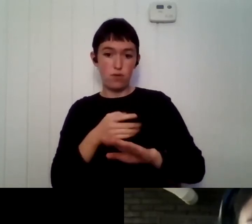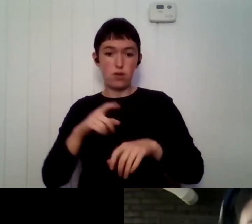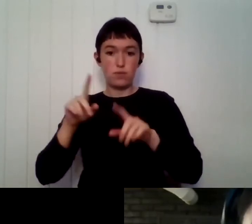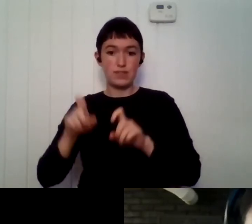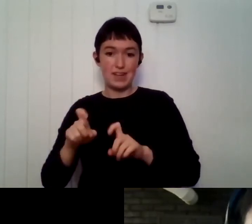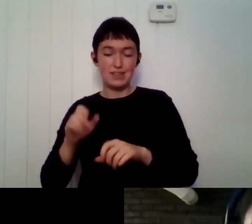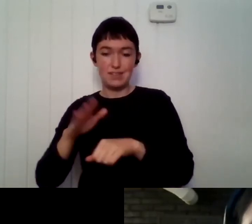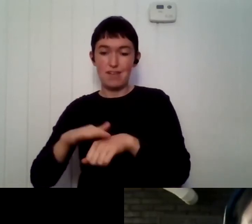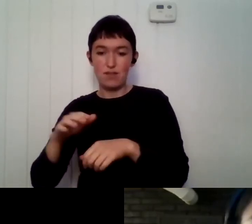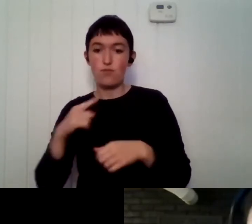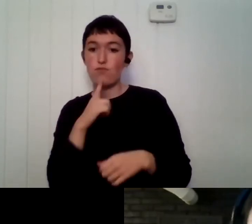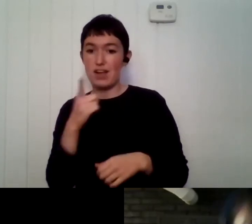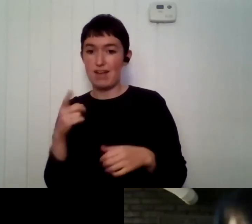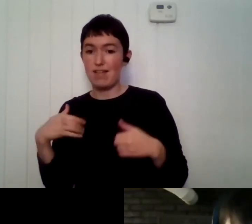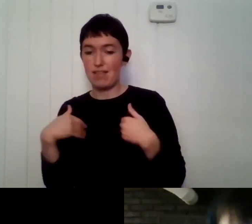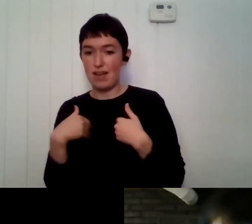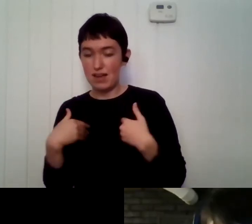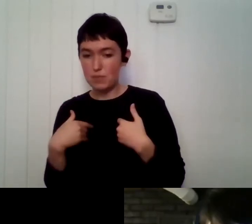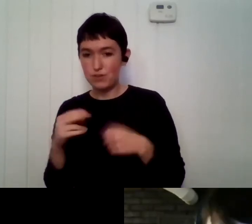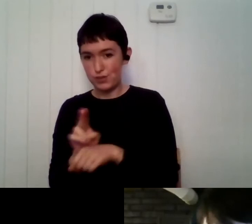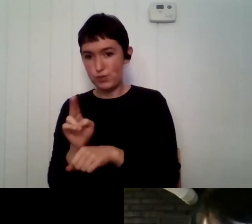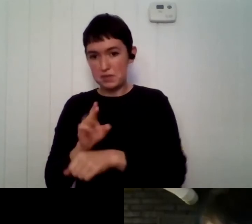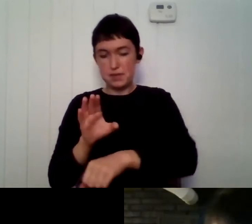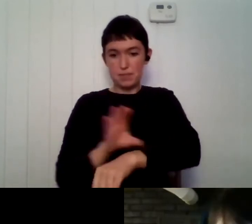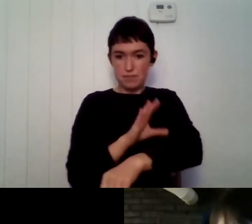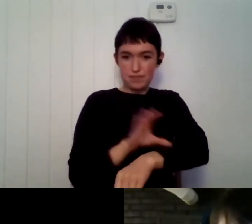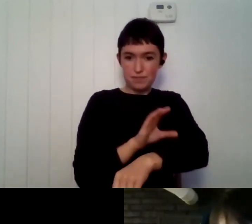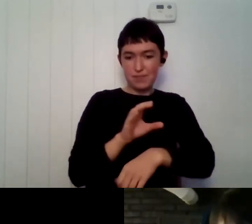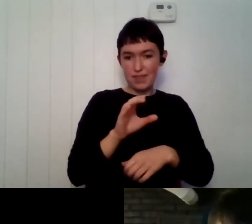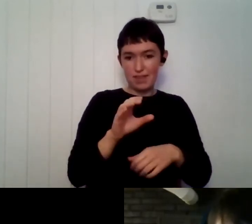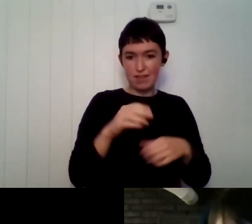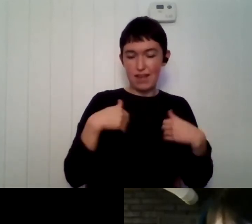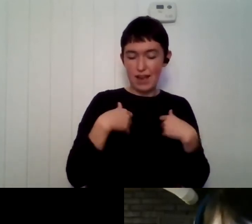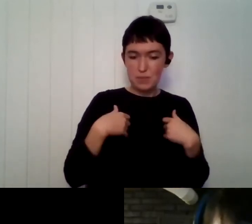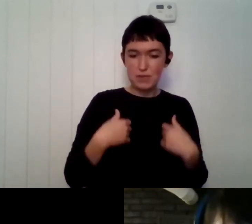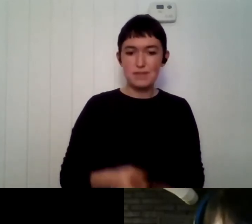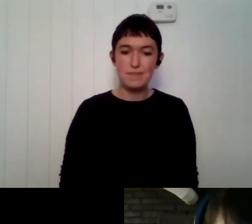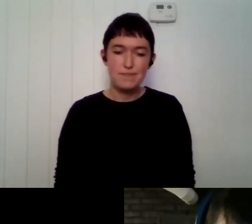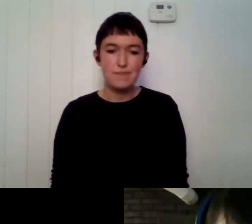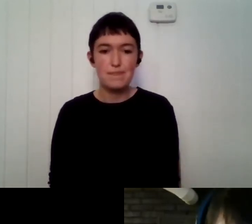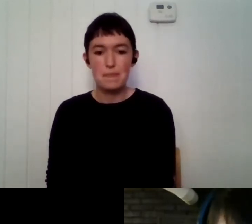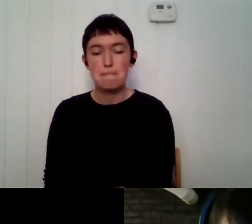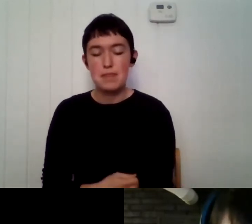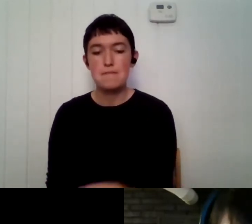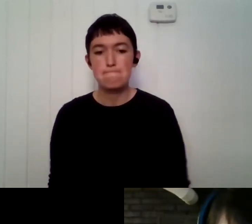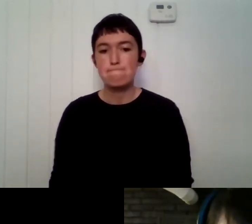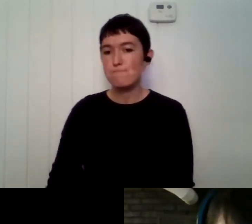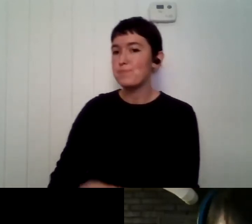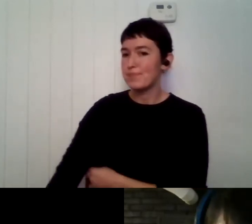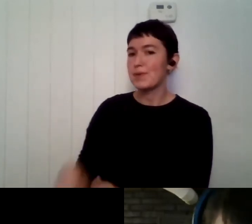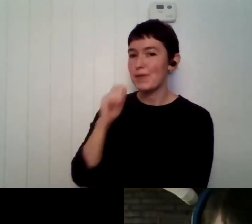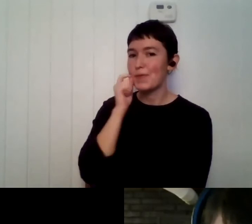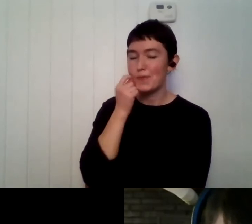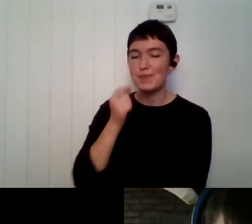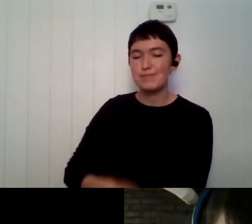need to use for testing. So this is another cool application of AI in the area. Cool. I'm